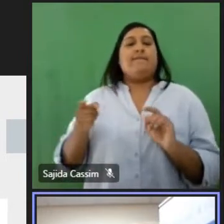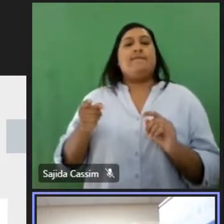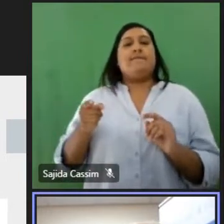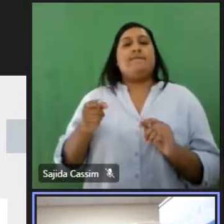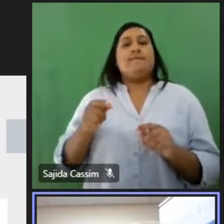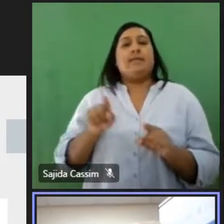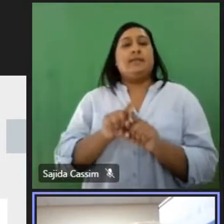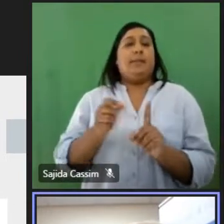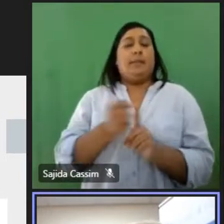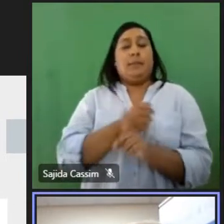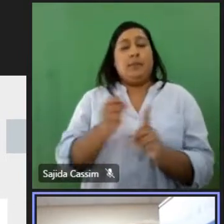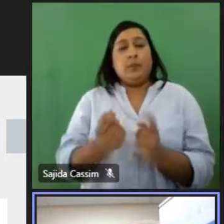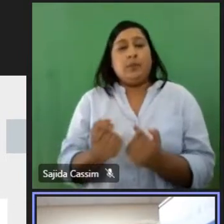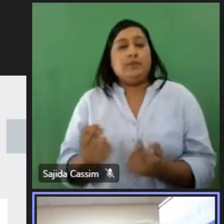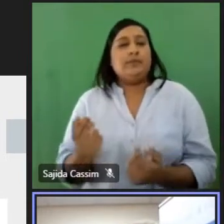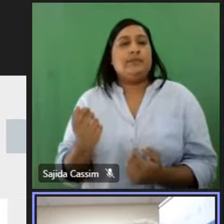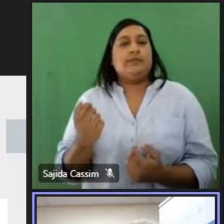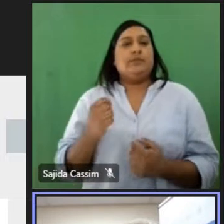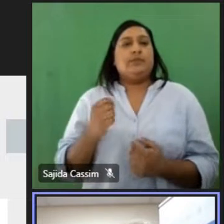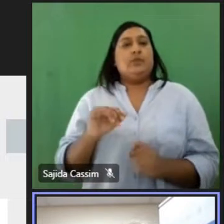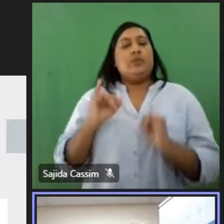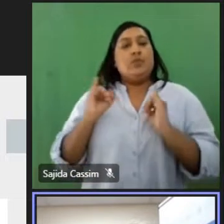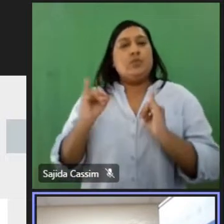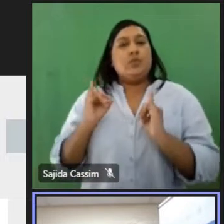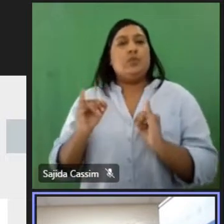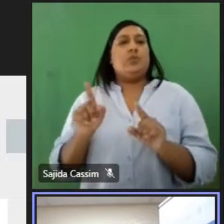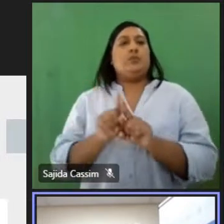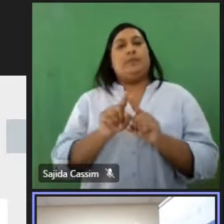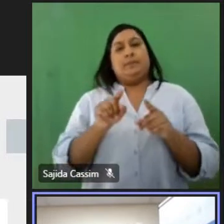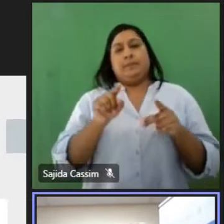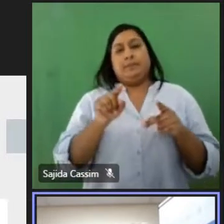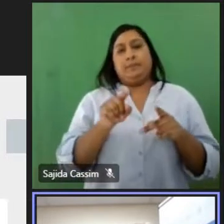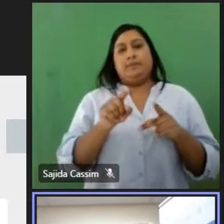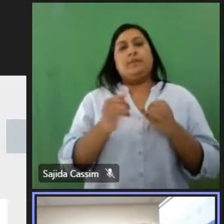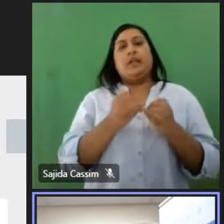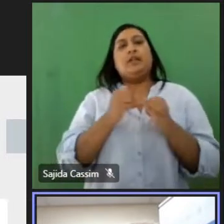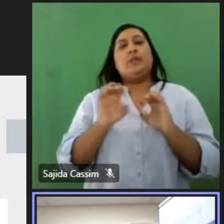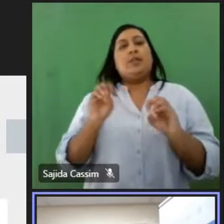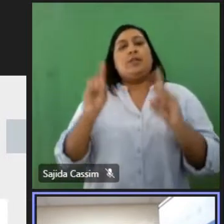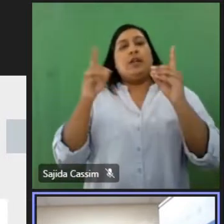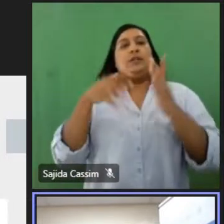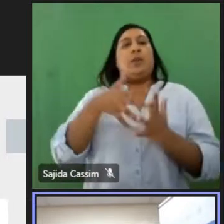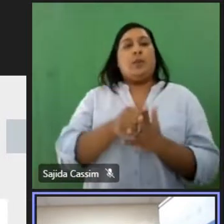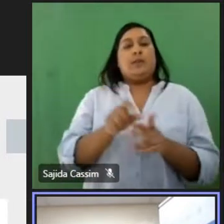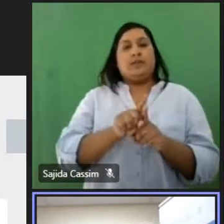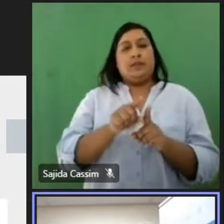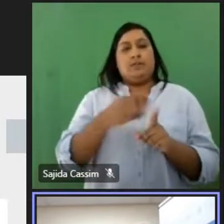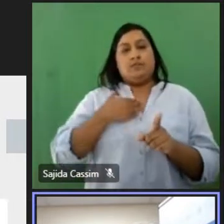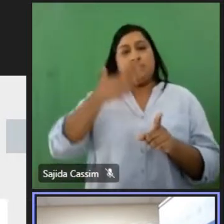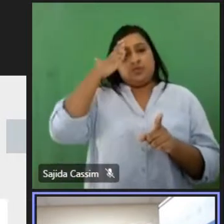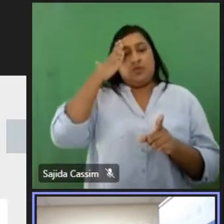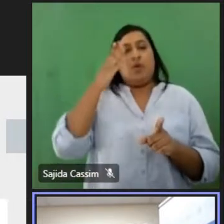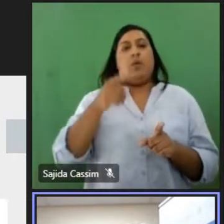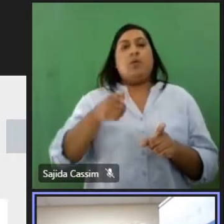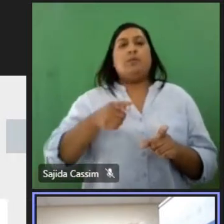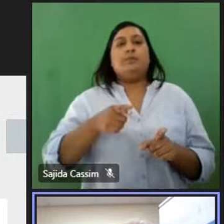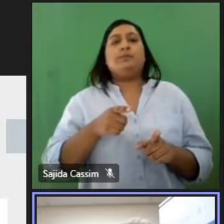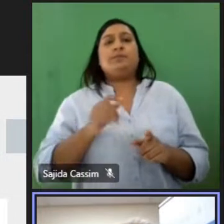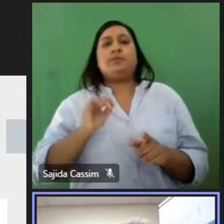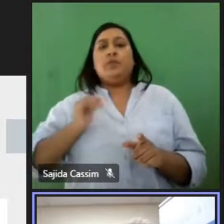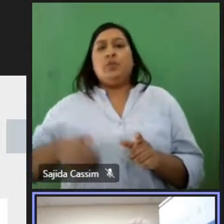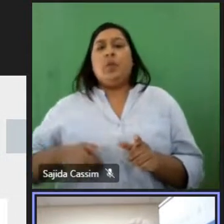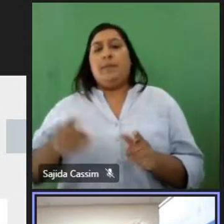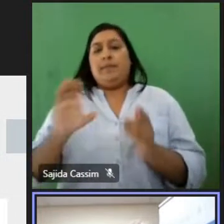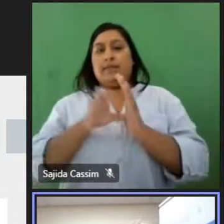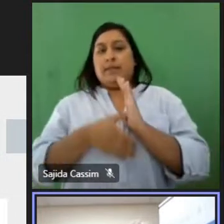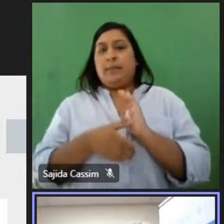violence and transactional sex. We also know from the What Works program that women with disabilities are 2 times more